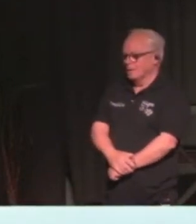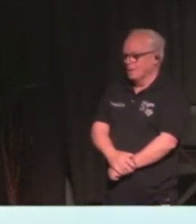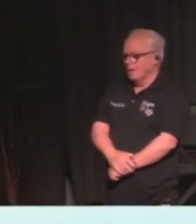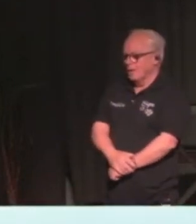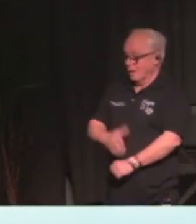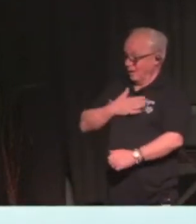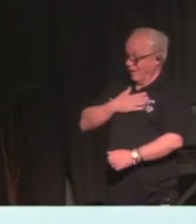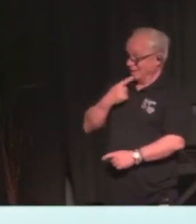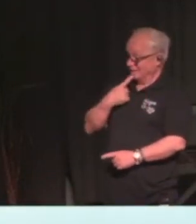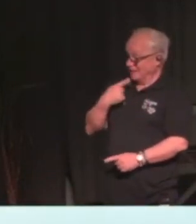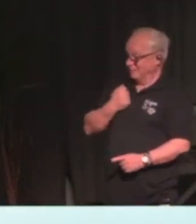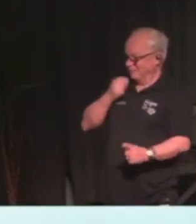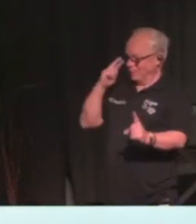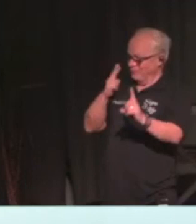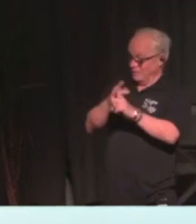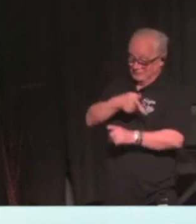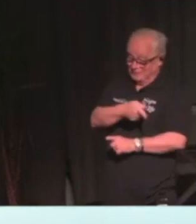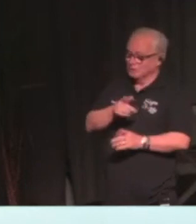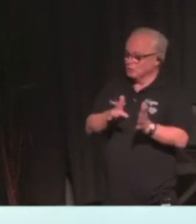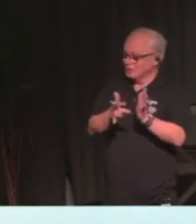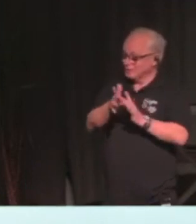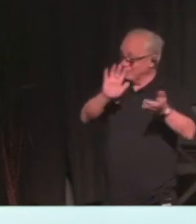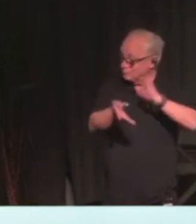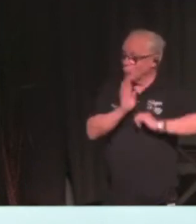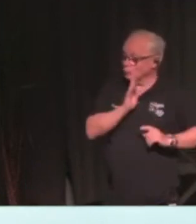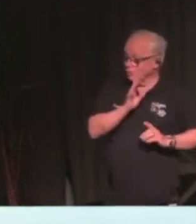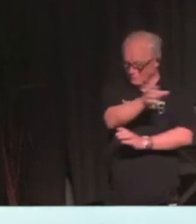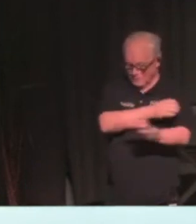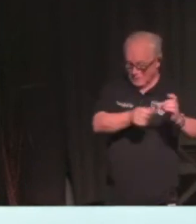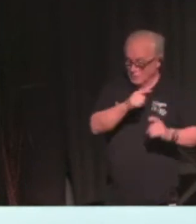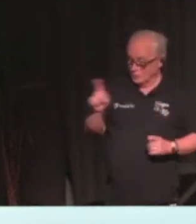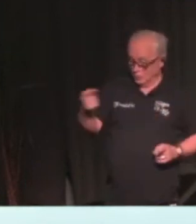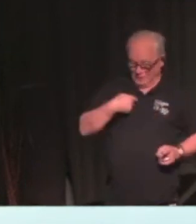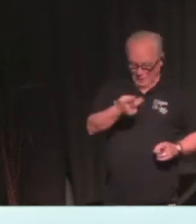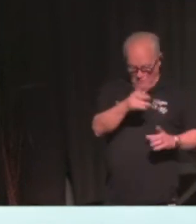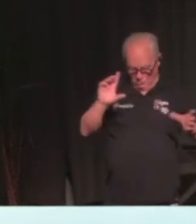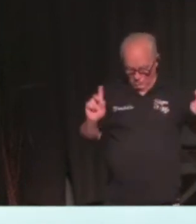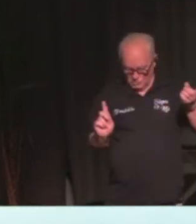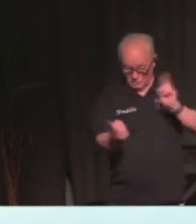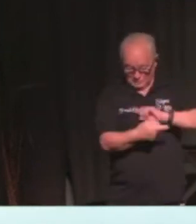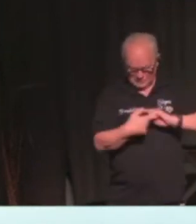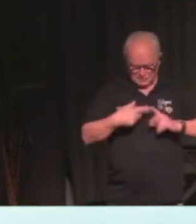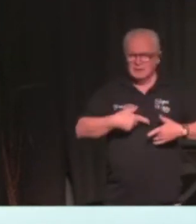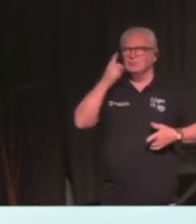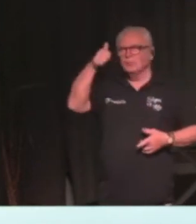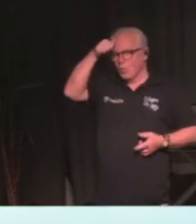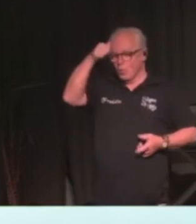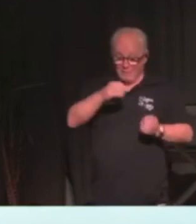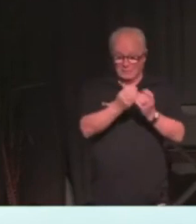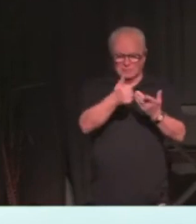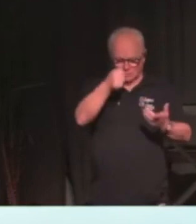I like to suggest that when Jesus was baptized in water to stand in for you and me, there was this rending, we're told,